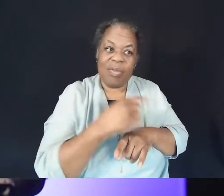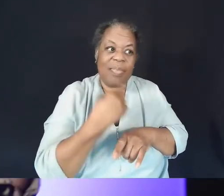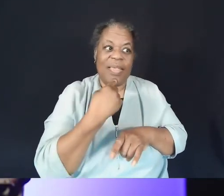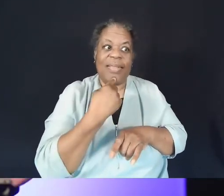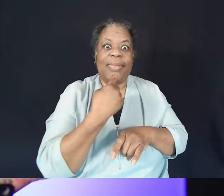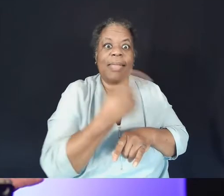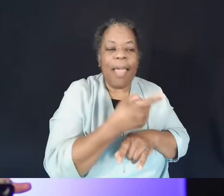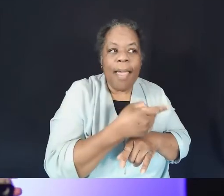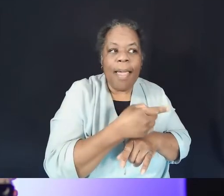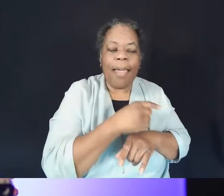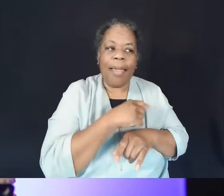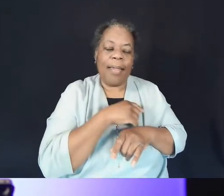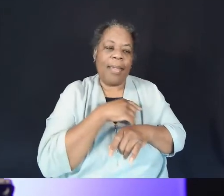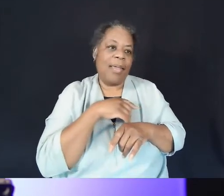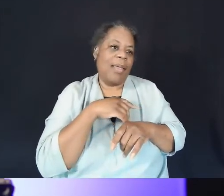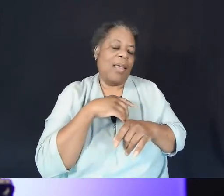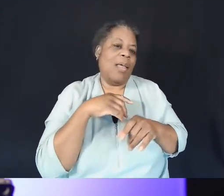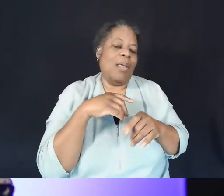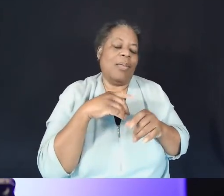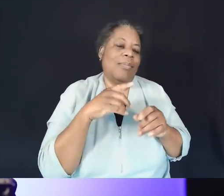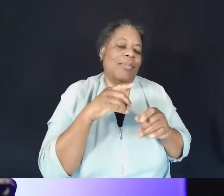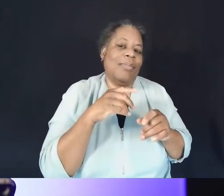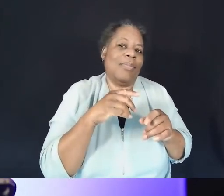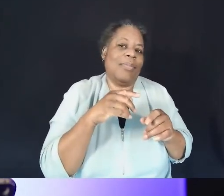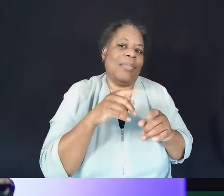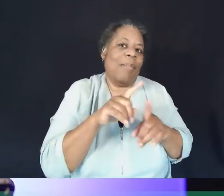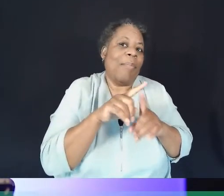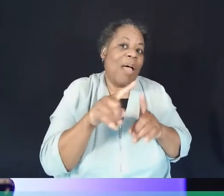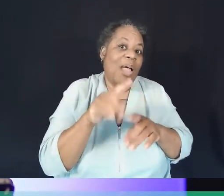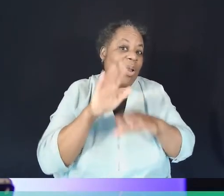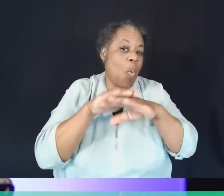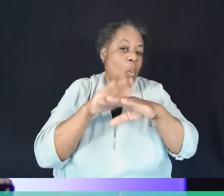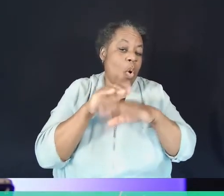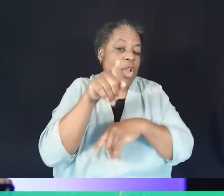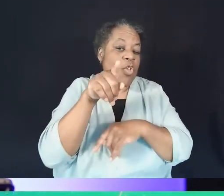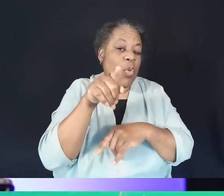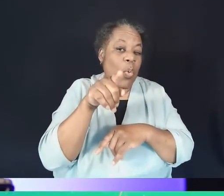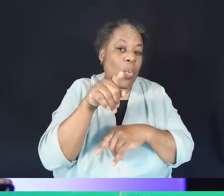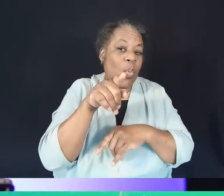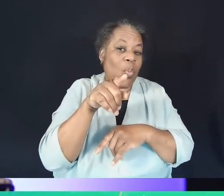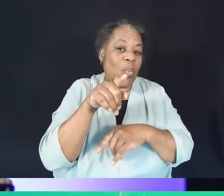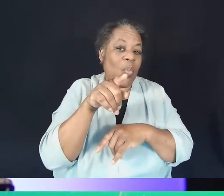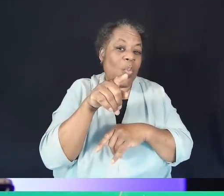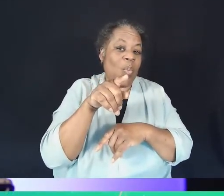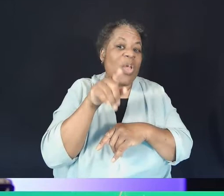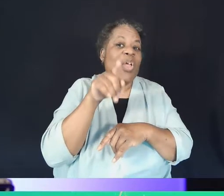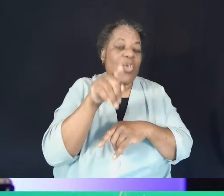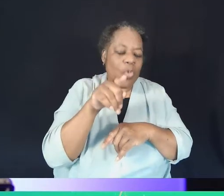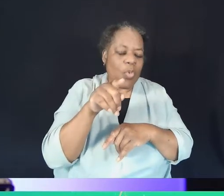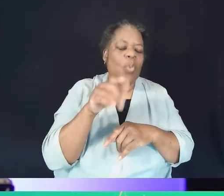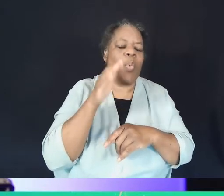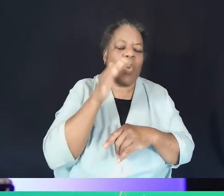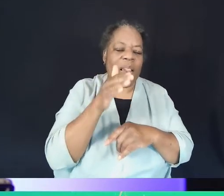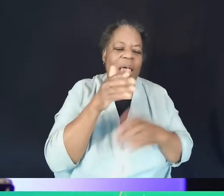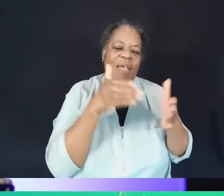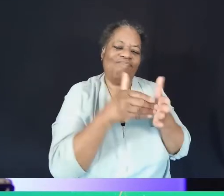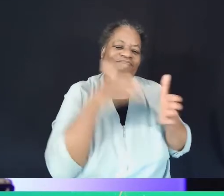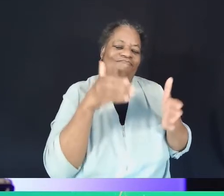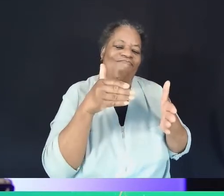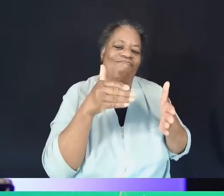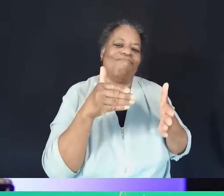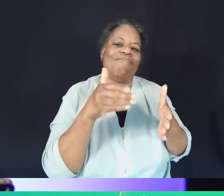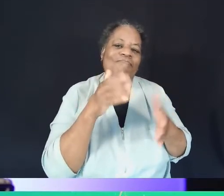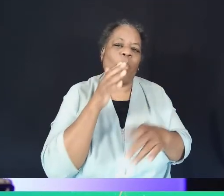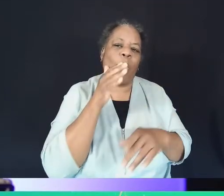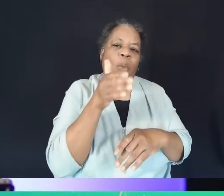all secondary, really. But I say this to warn you that you will have opposition to whatever it is that God is